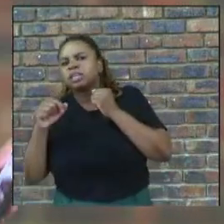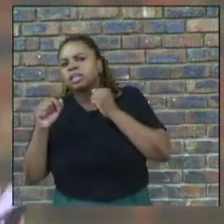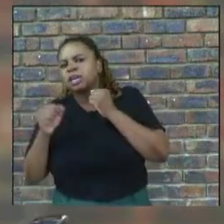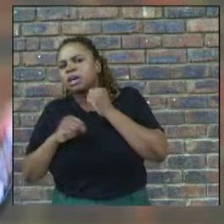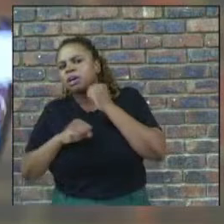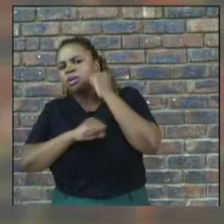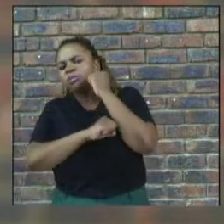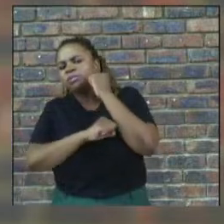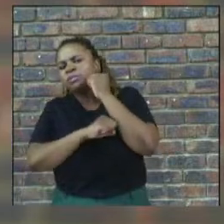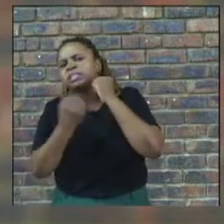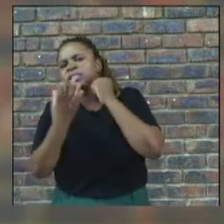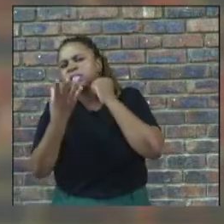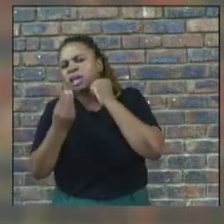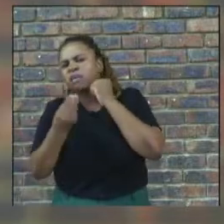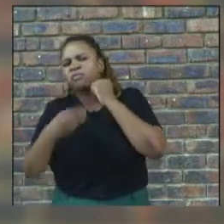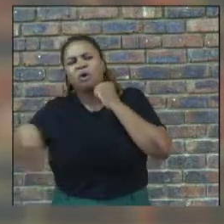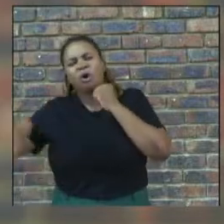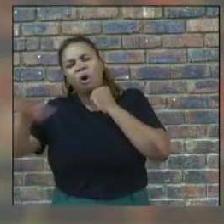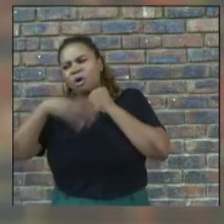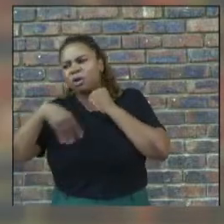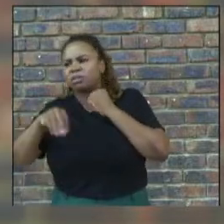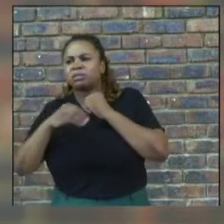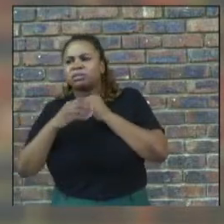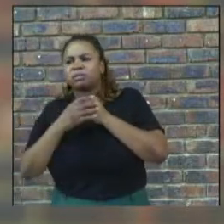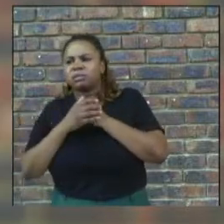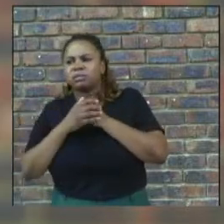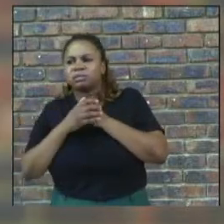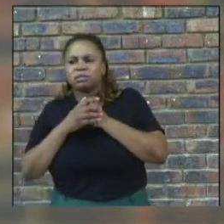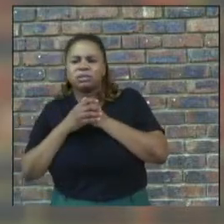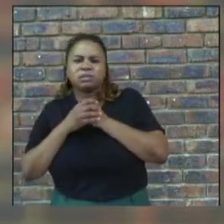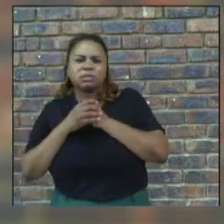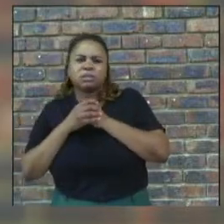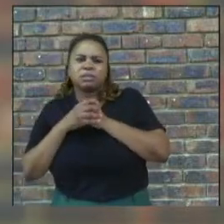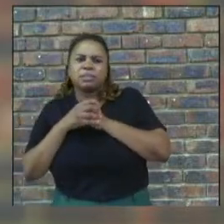all over, Kangala. We're working with